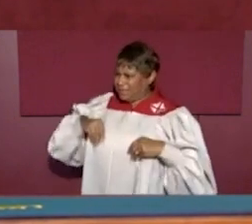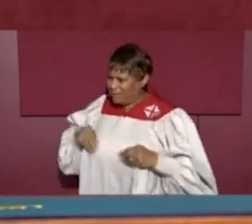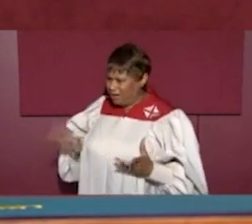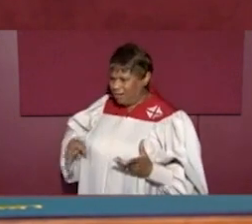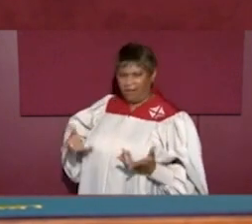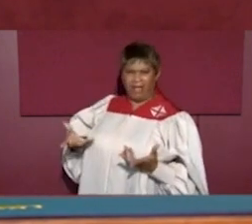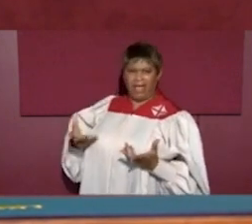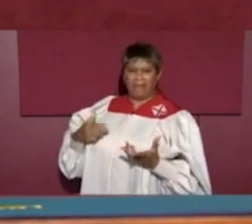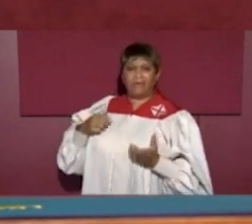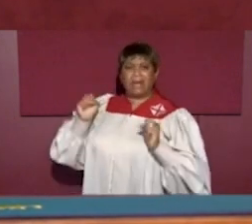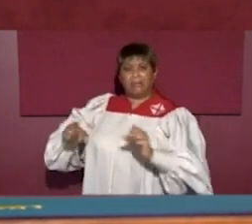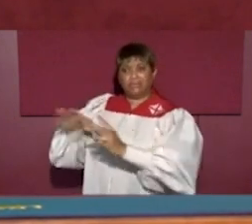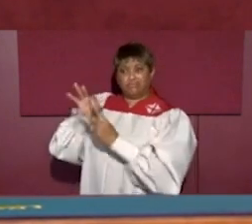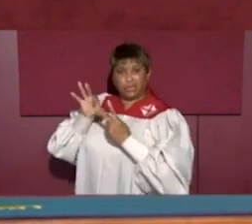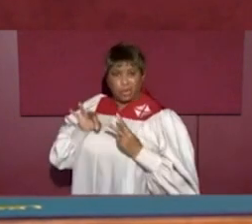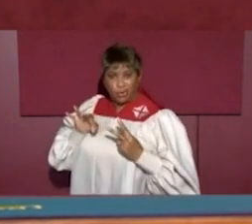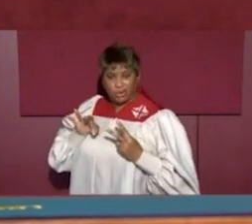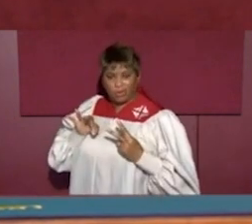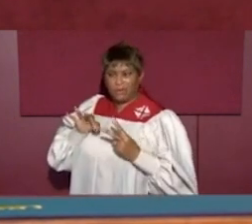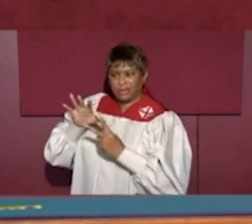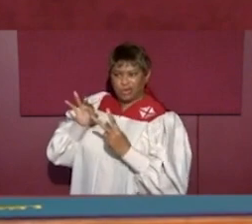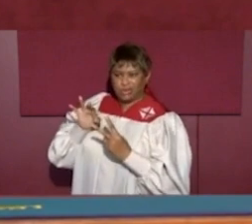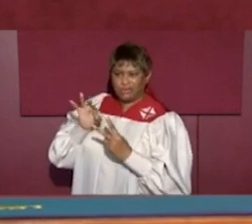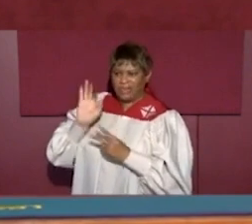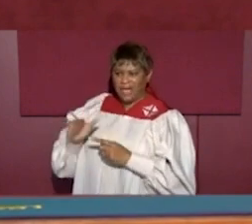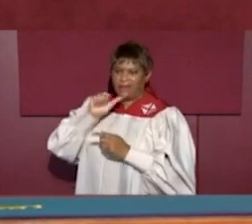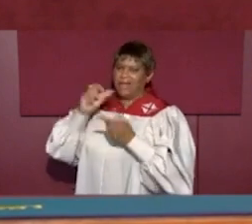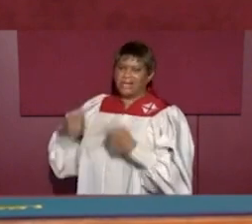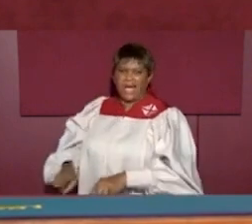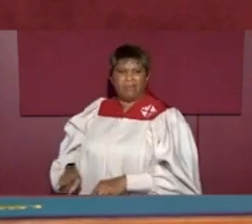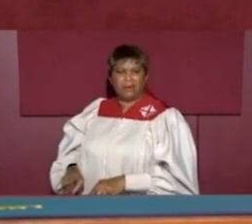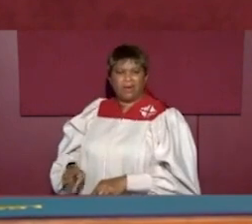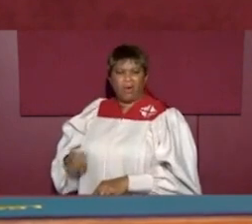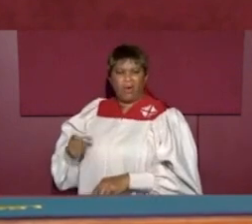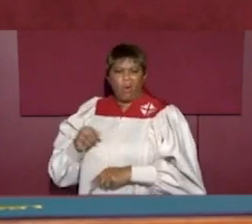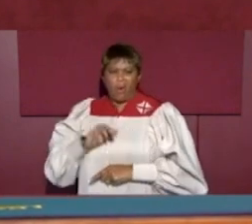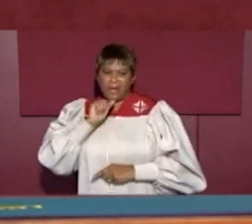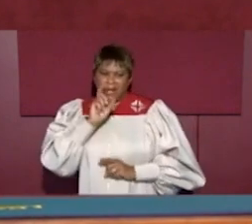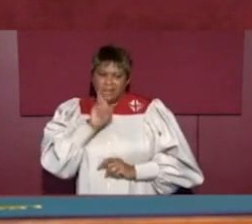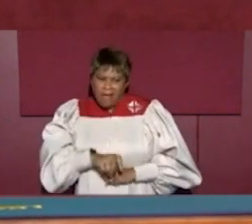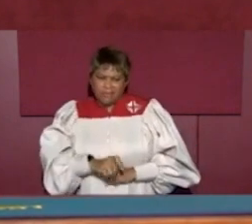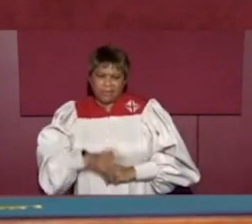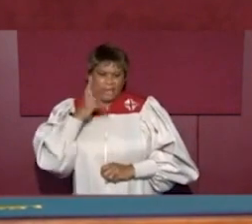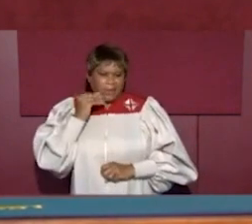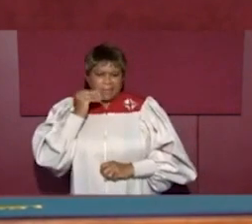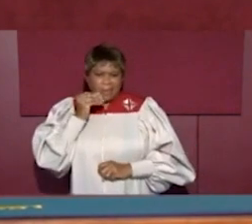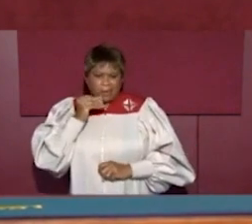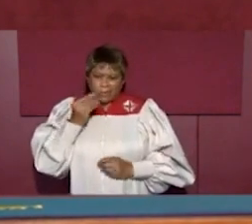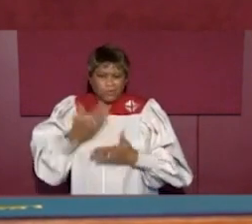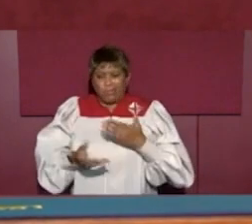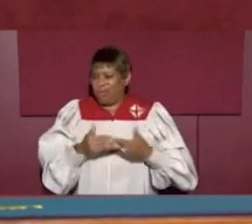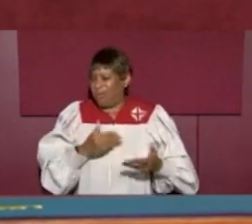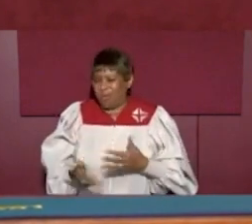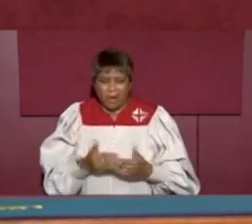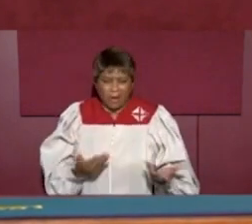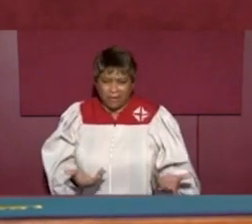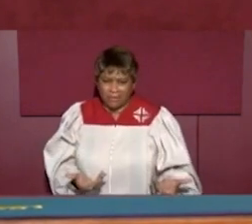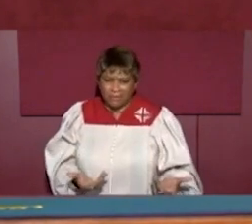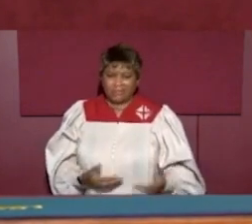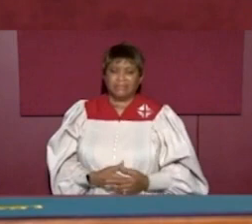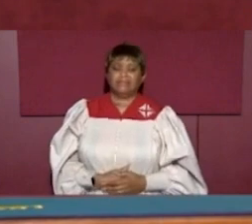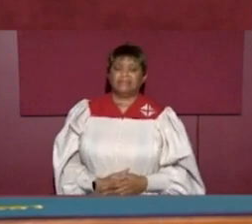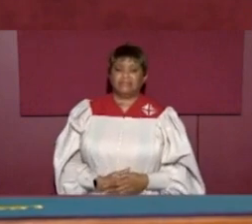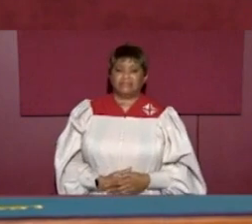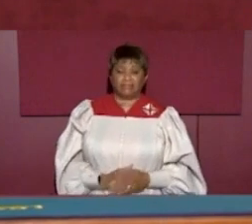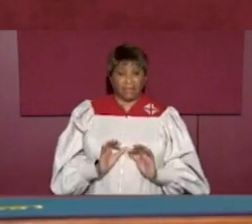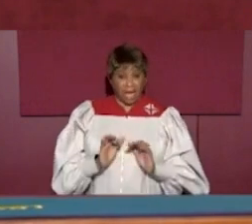we could have chosen, we would have chosen for that not to happen to us, or for us not to have to gone through whatever it is we went through.